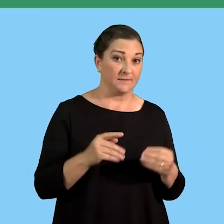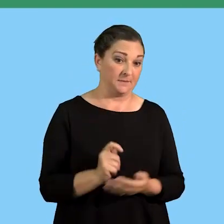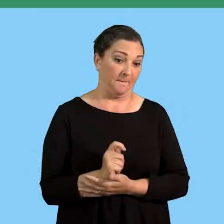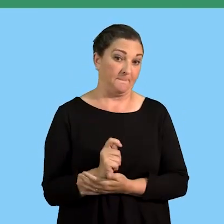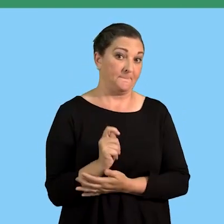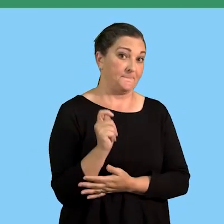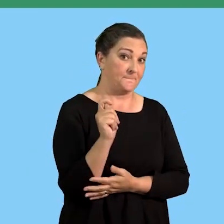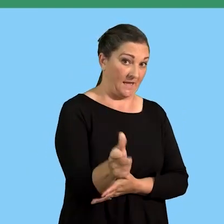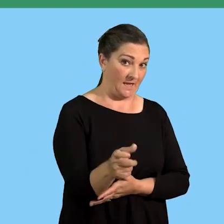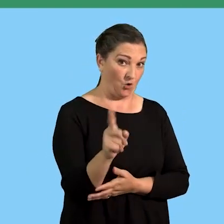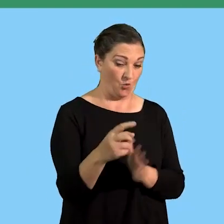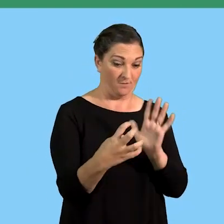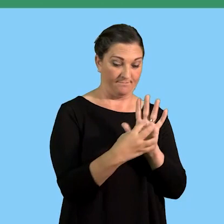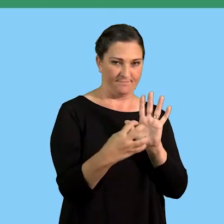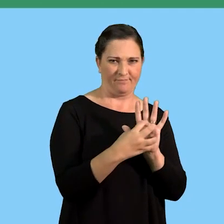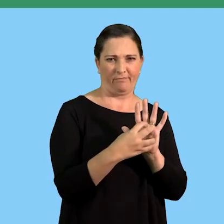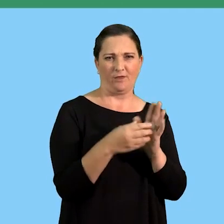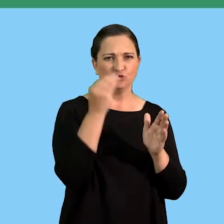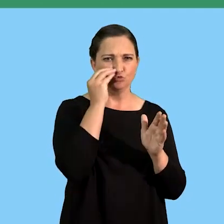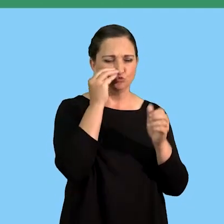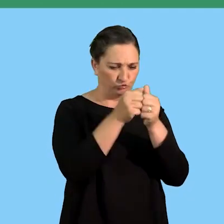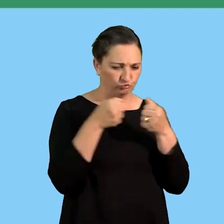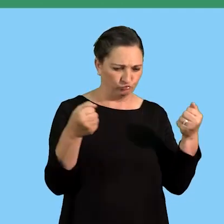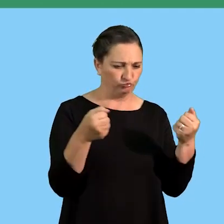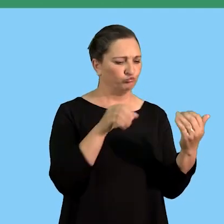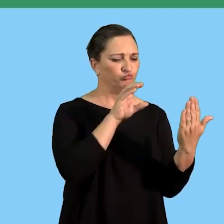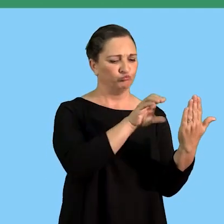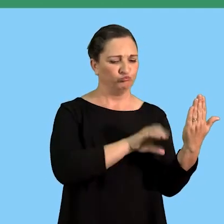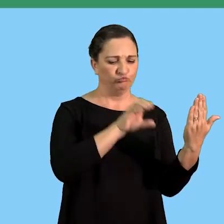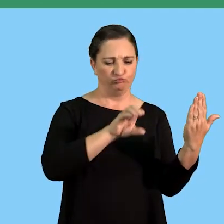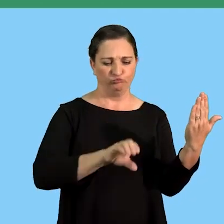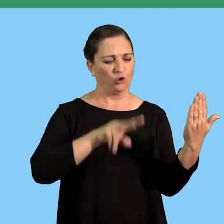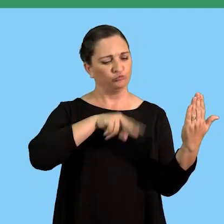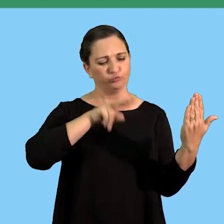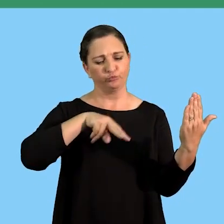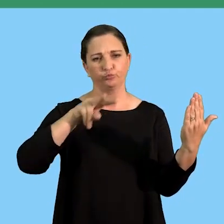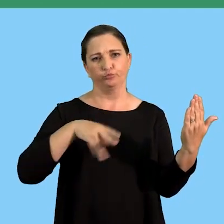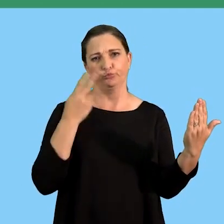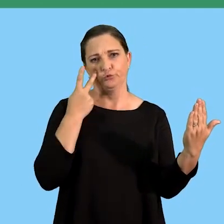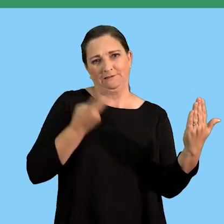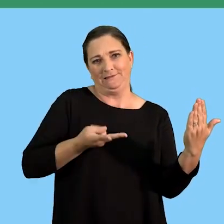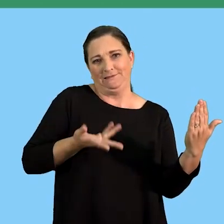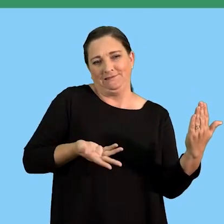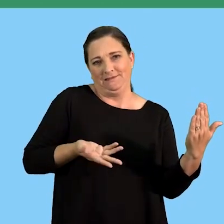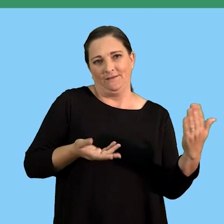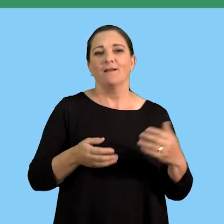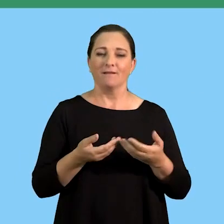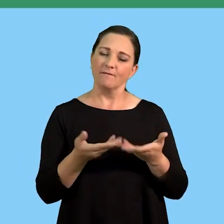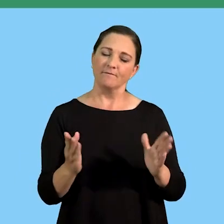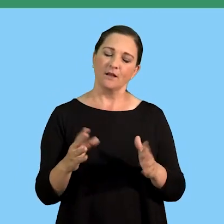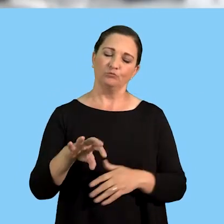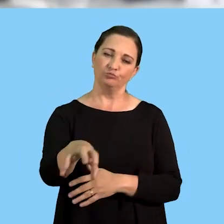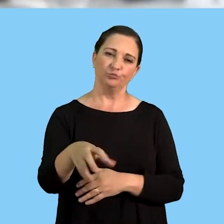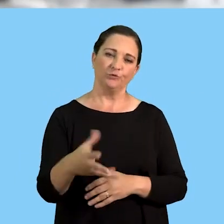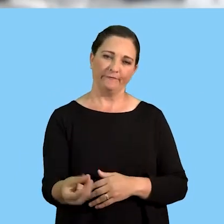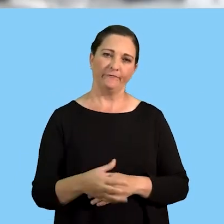will simply pay to advertise their vacant position on the newspaper so that whoever that reads the newspaper can see